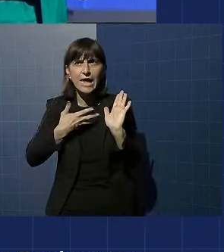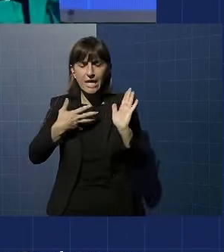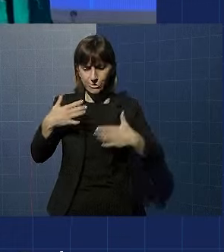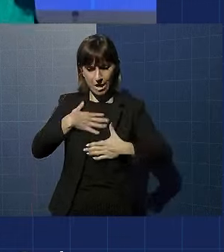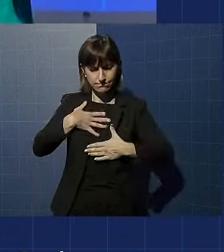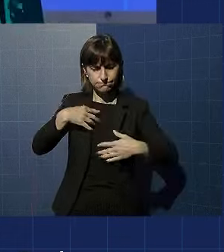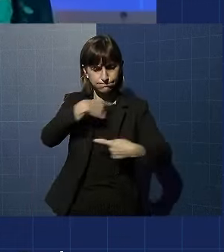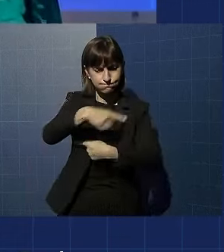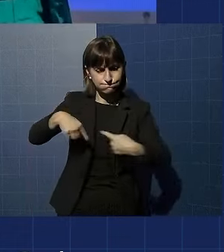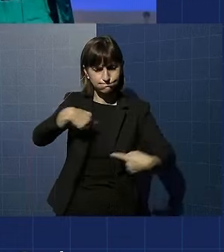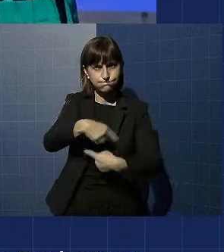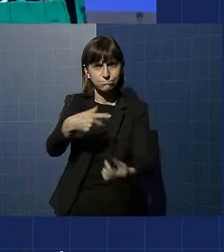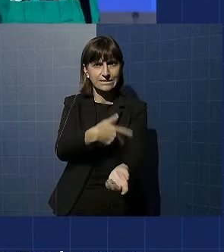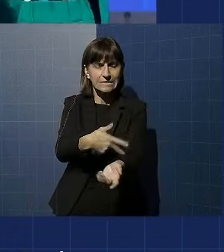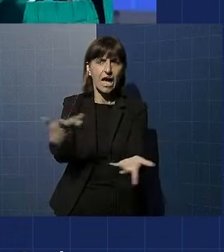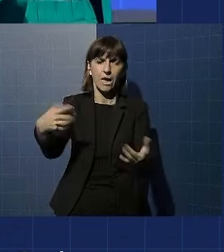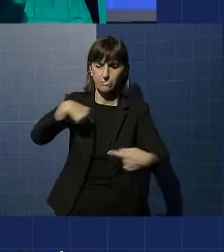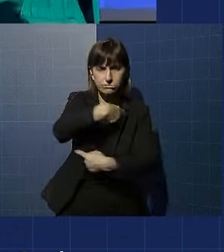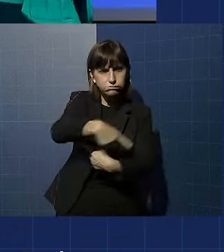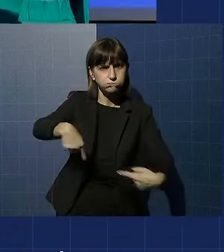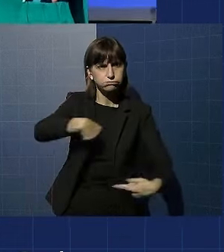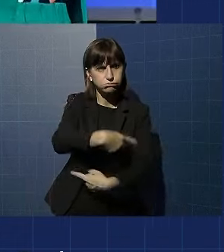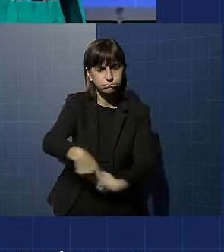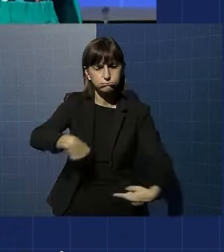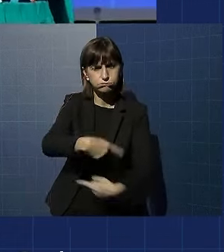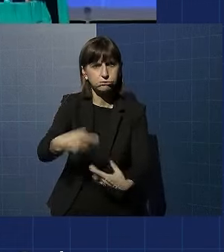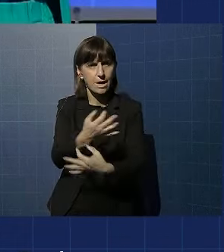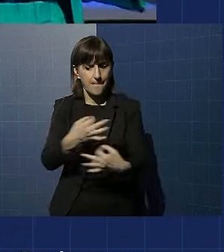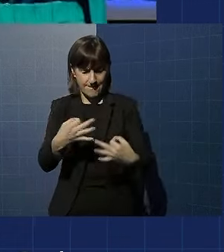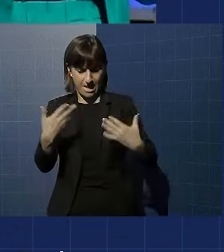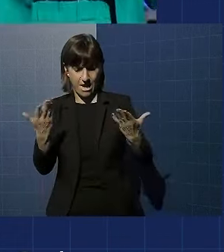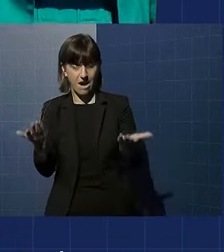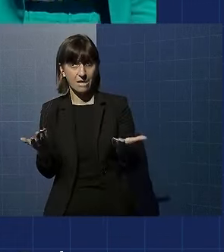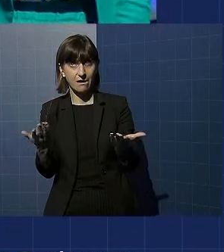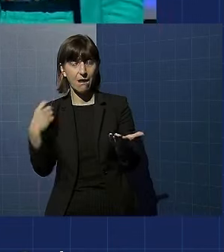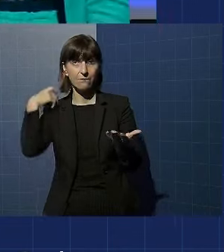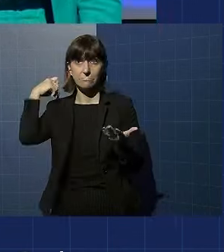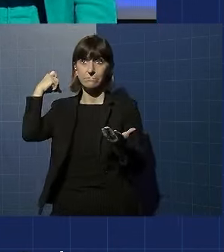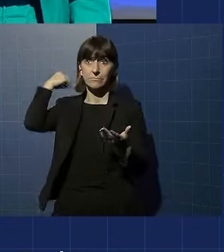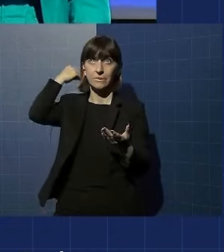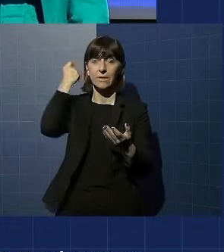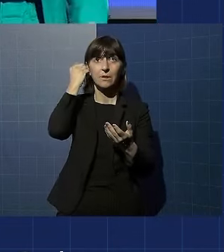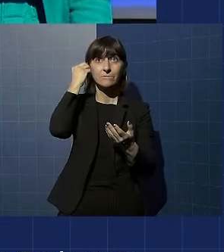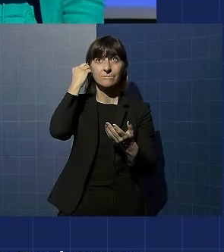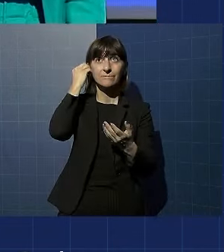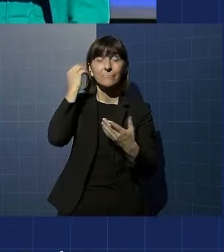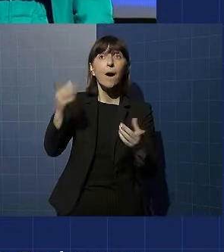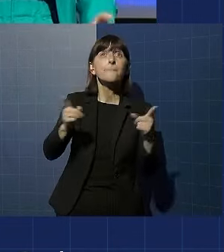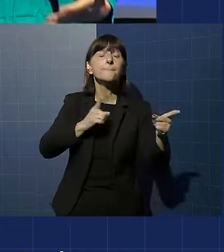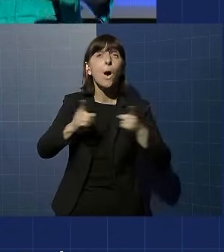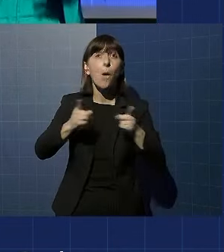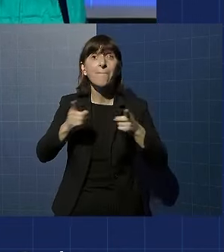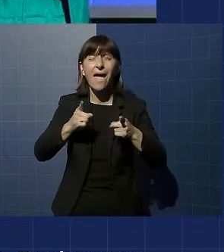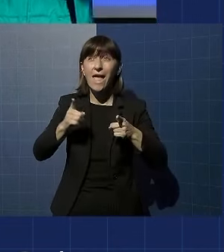happen. As soon as you bring astronauts into space, this will not be the case, because on the one hand, we have the muscles